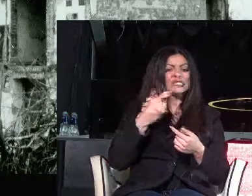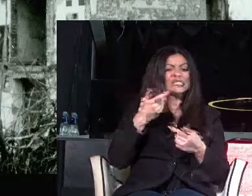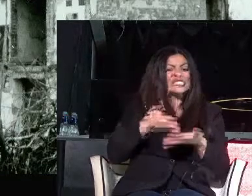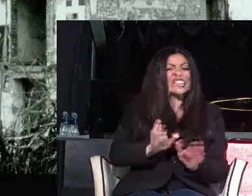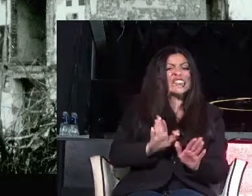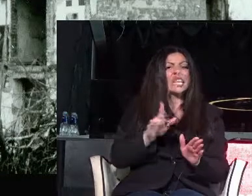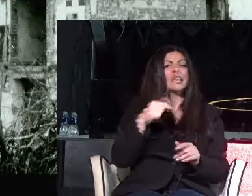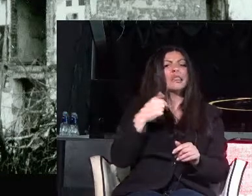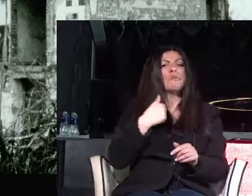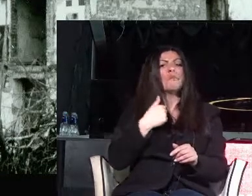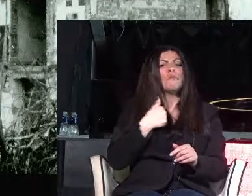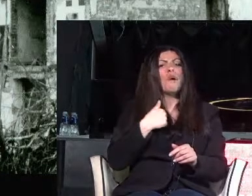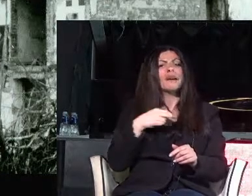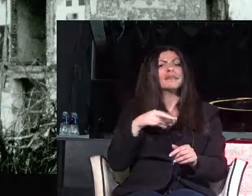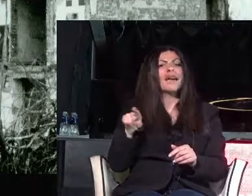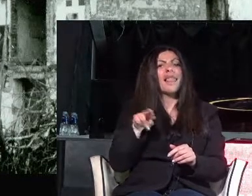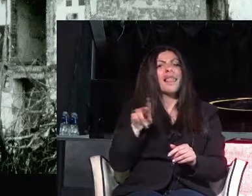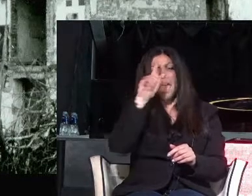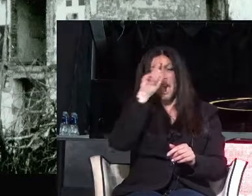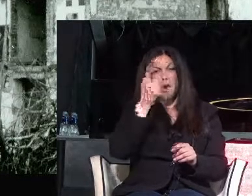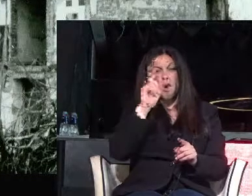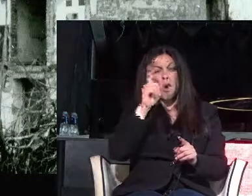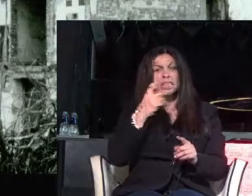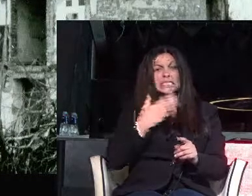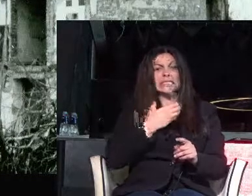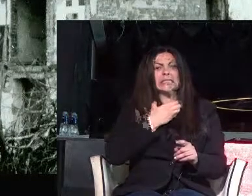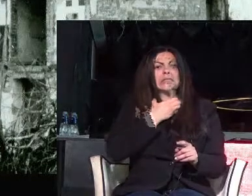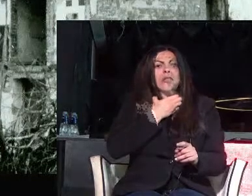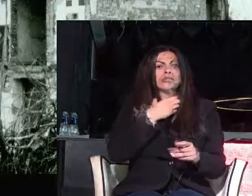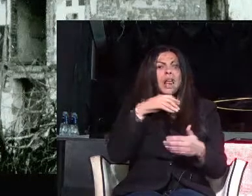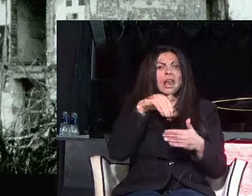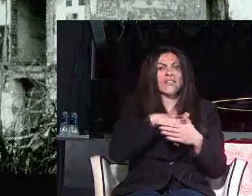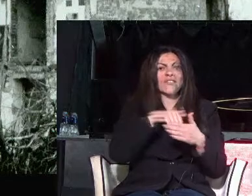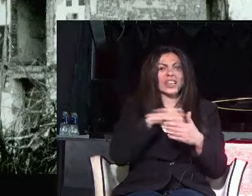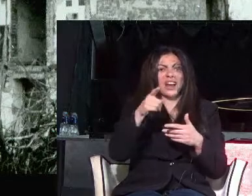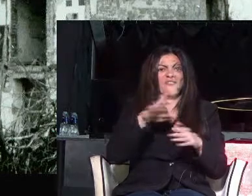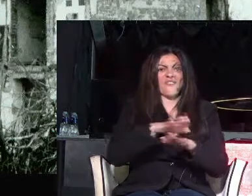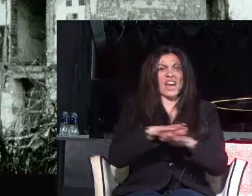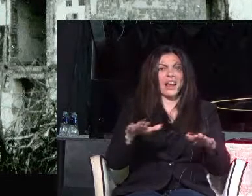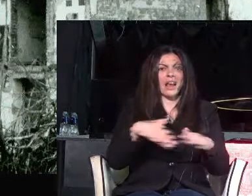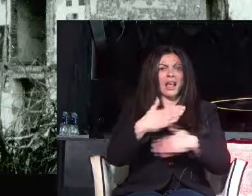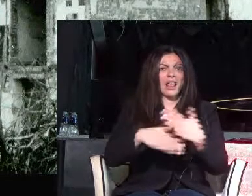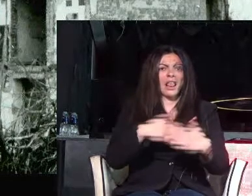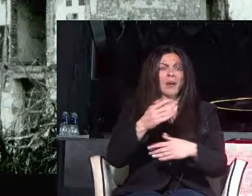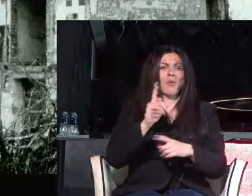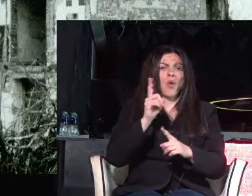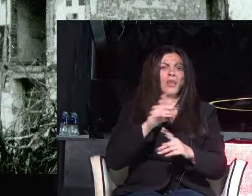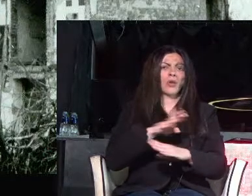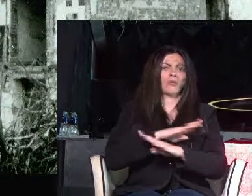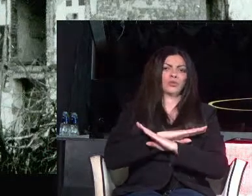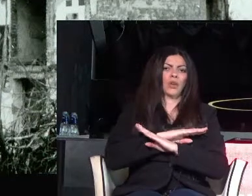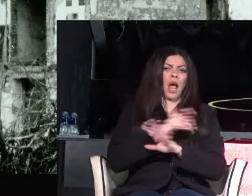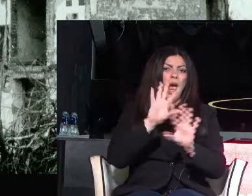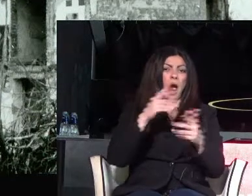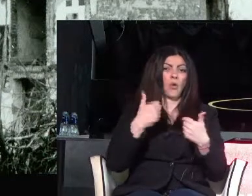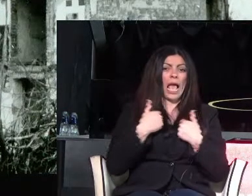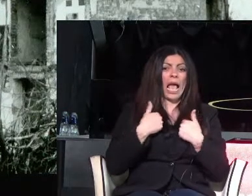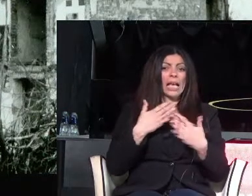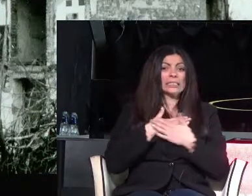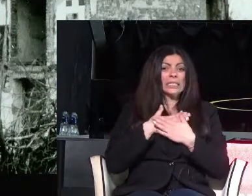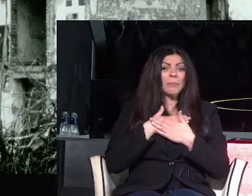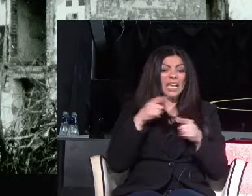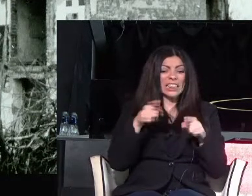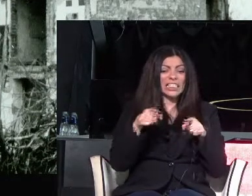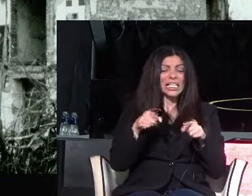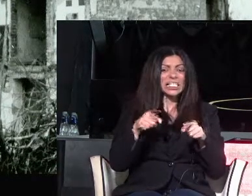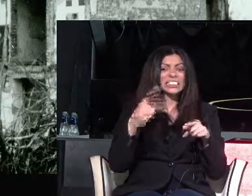if I find some visual clues, I can trace back and understand their traumas and the trauma of my